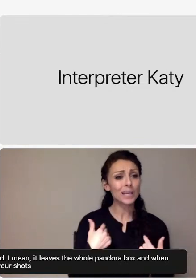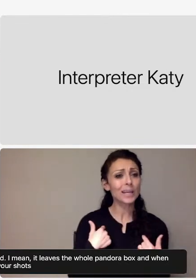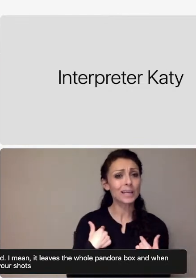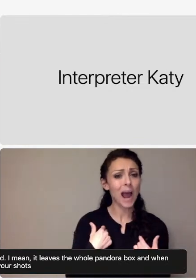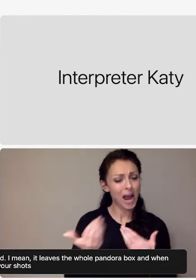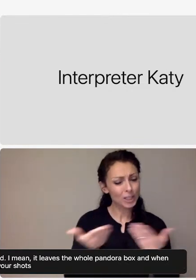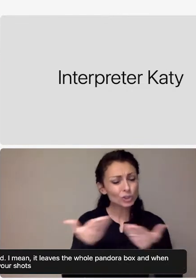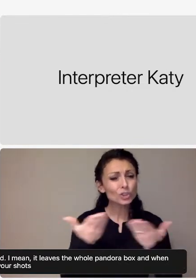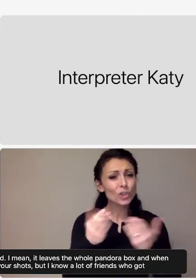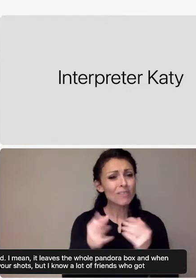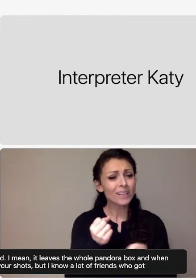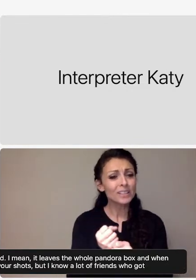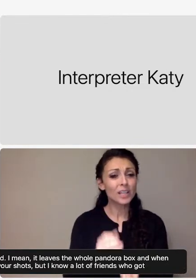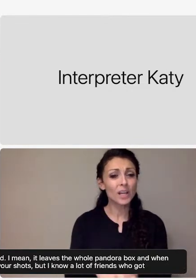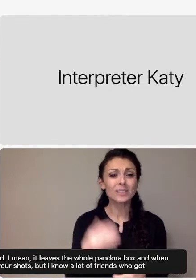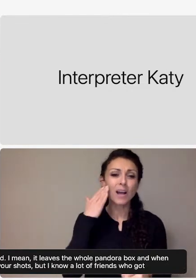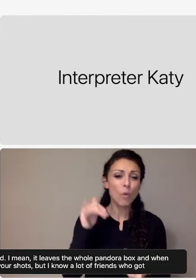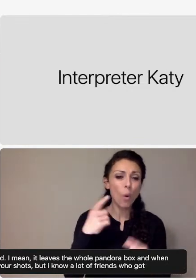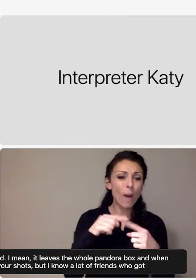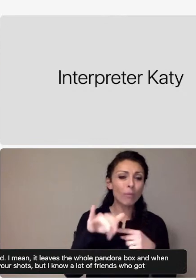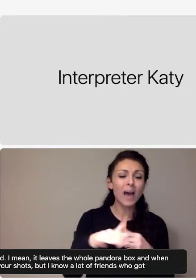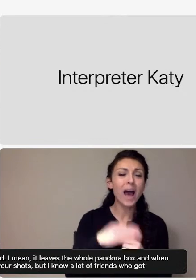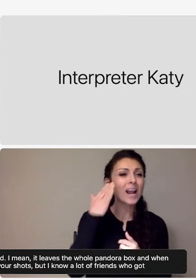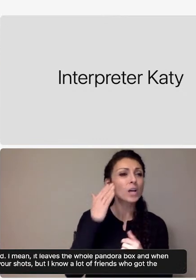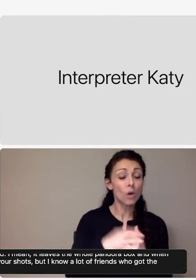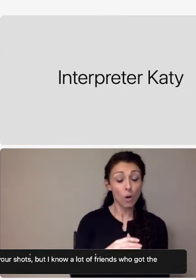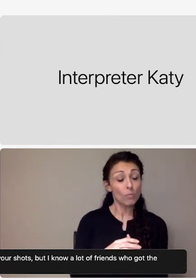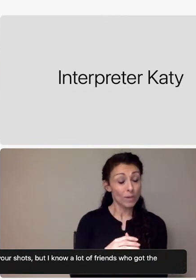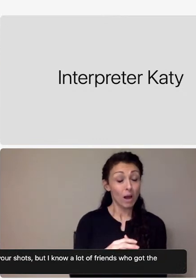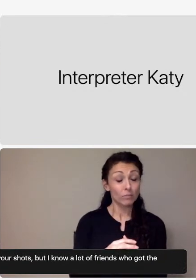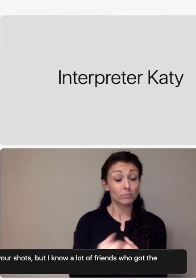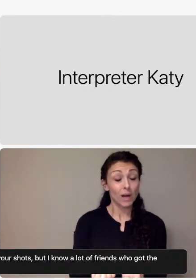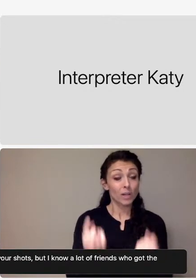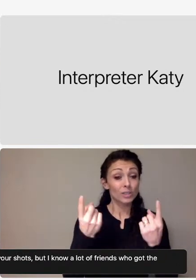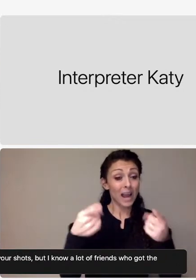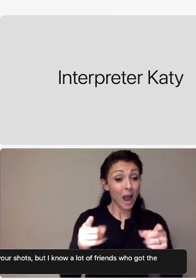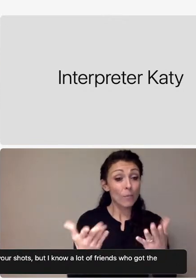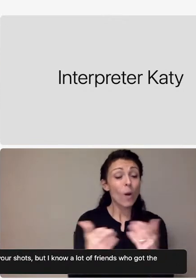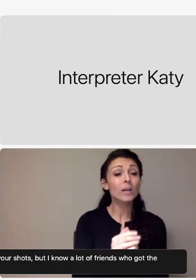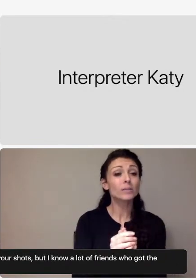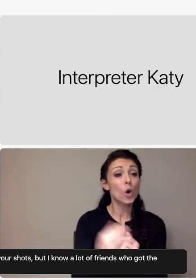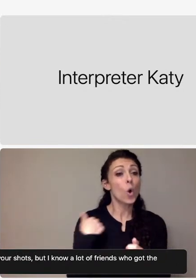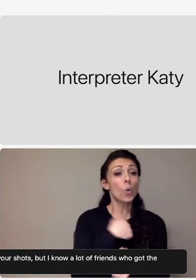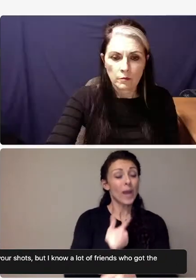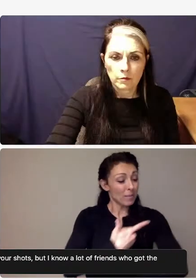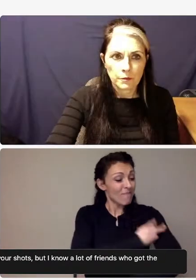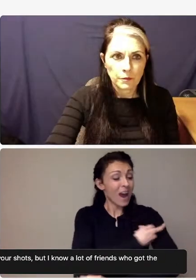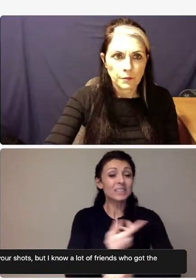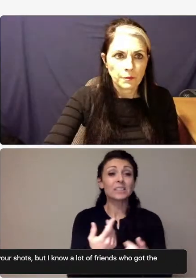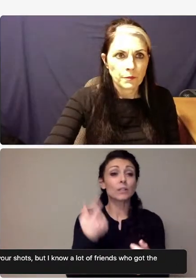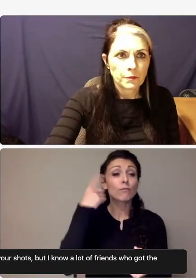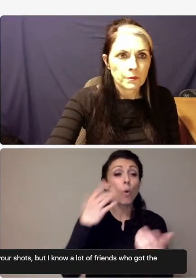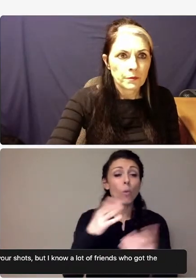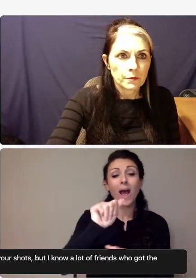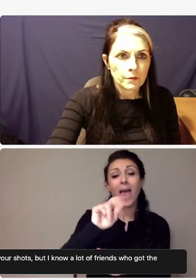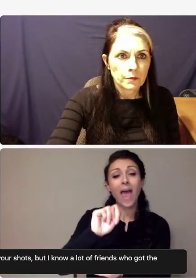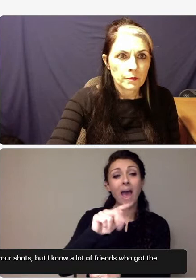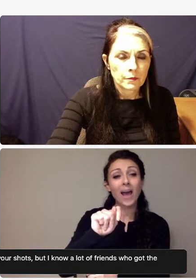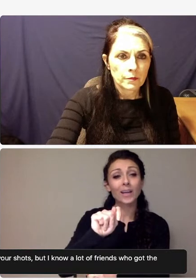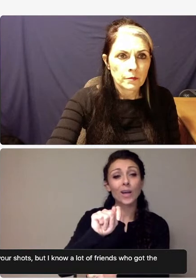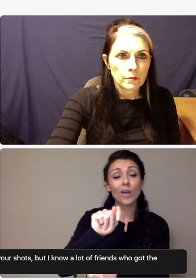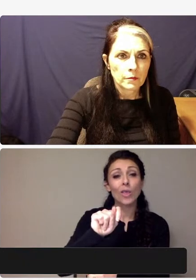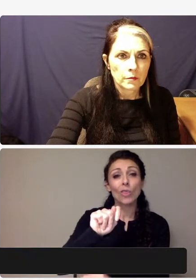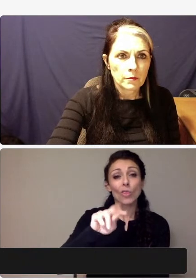a lot of friends who got the amtrak shot during the gulf war not a very good outcome after that shot vaccine my father who was a